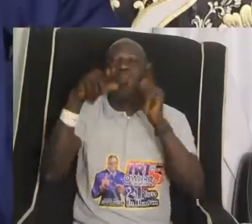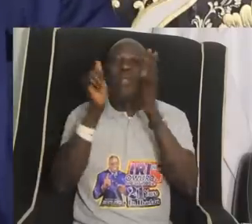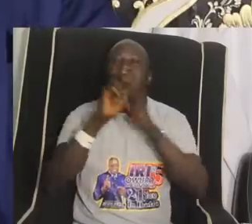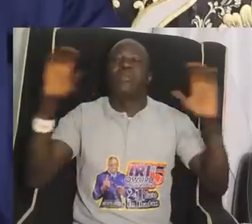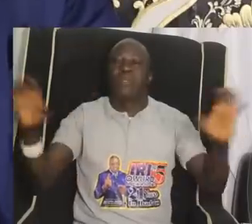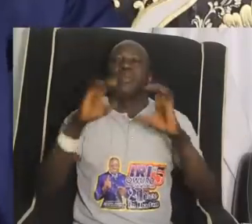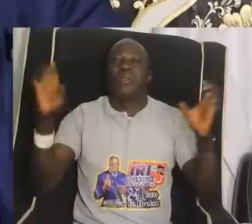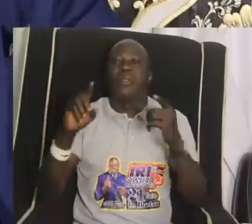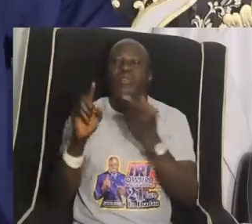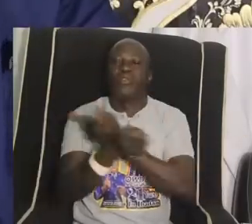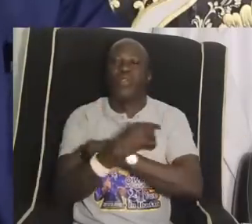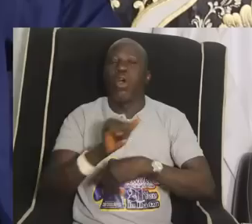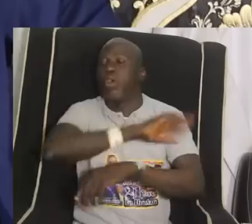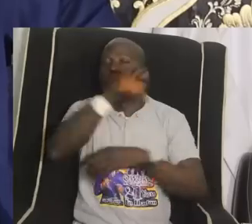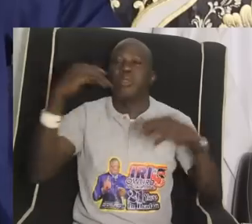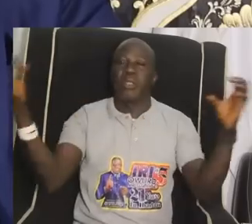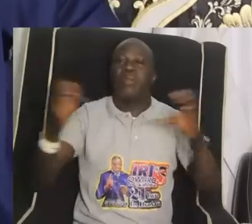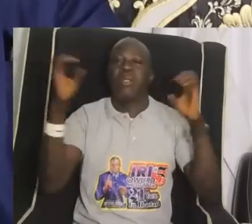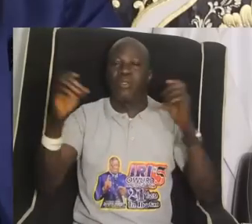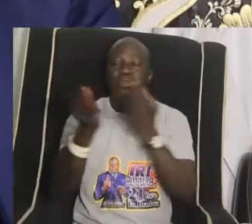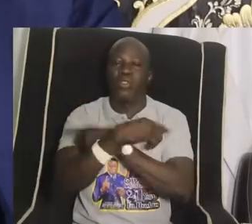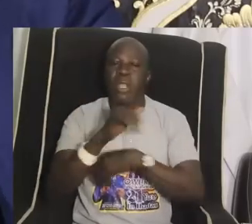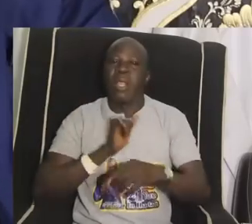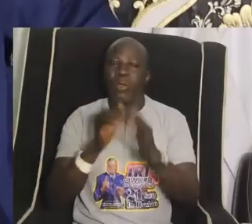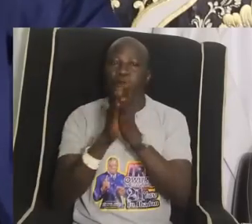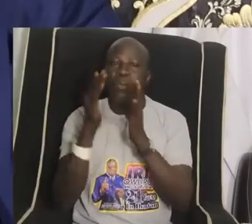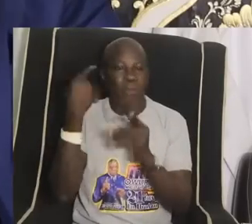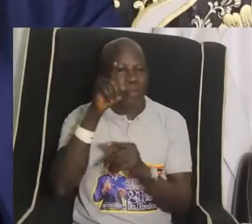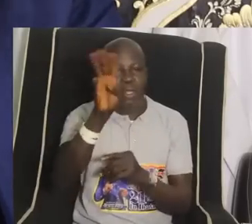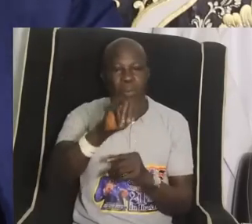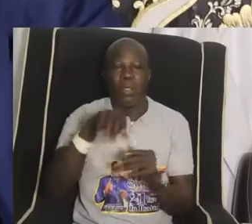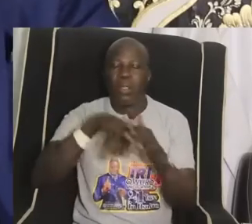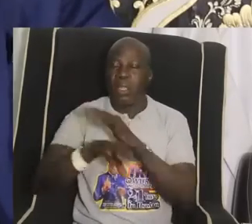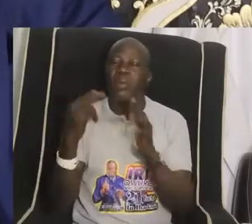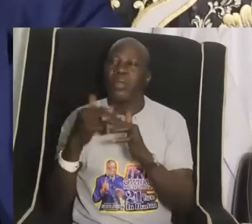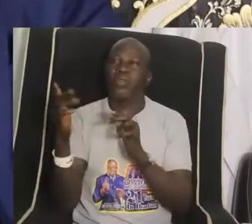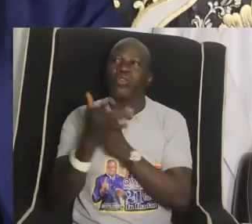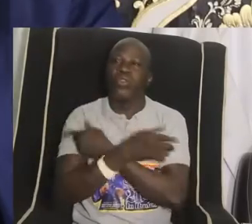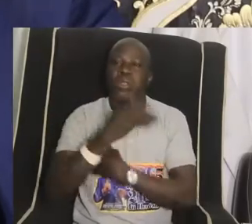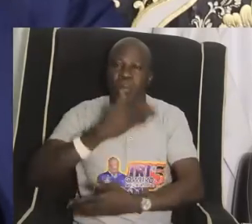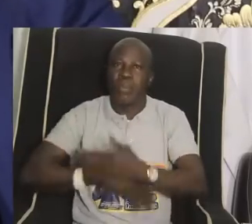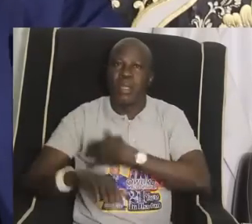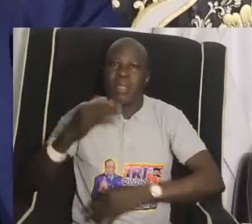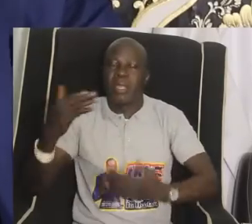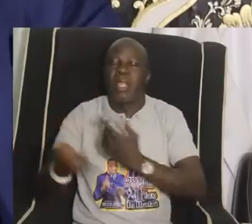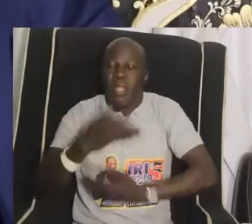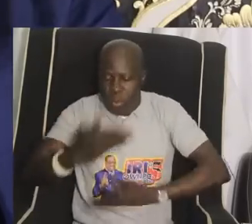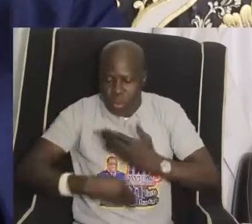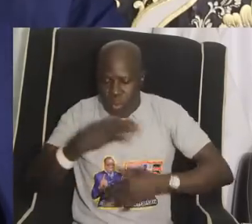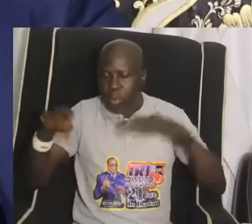Let me pray for today's celebrant. I want to pray for you. Today is a birthday,